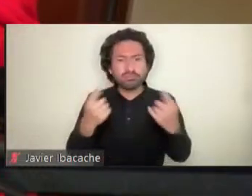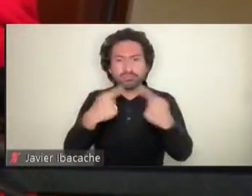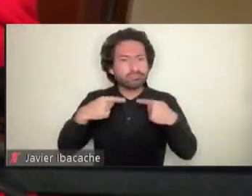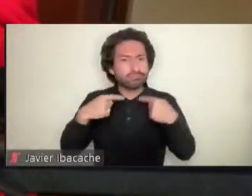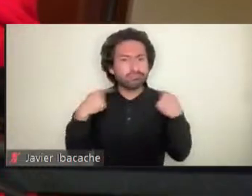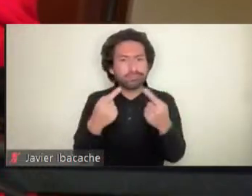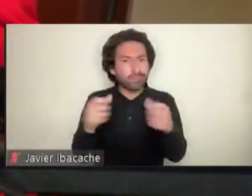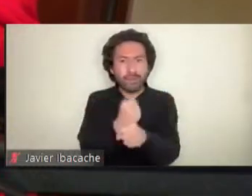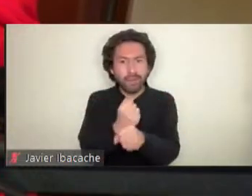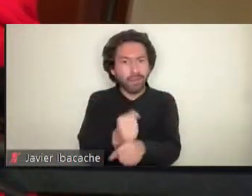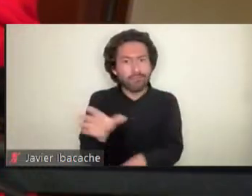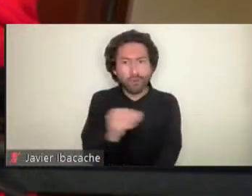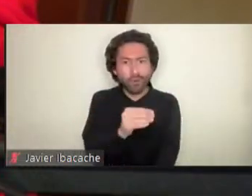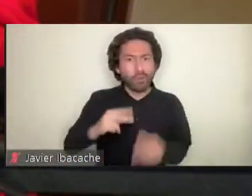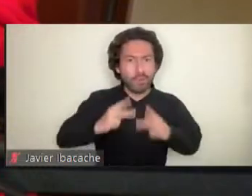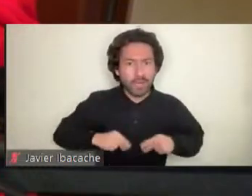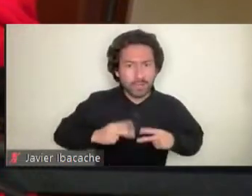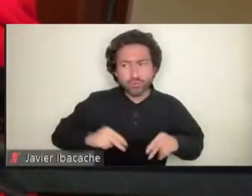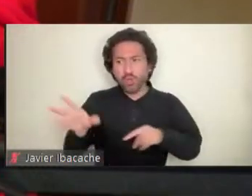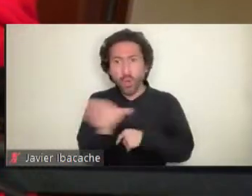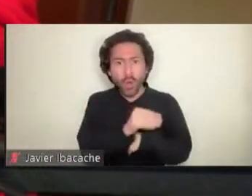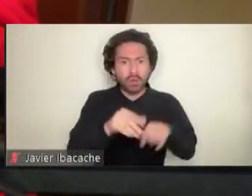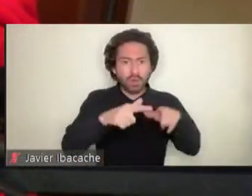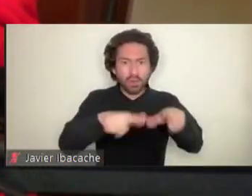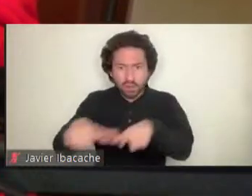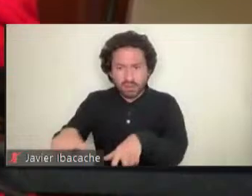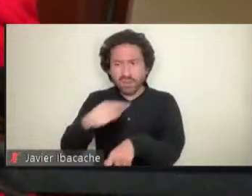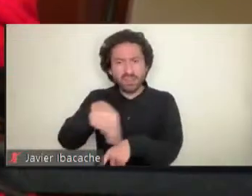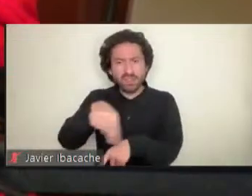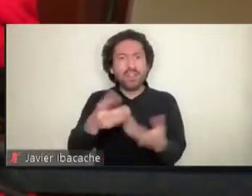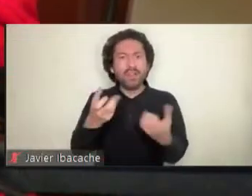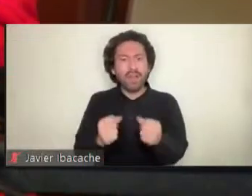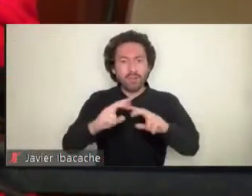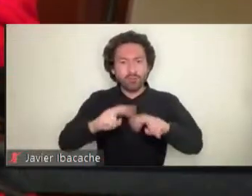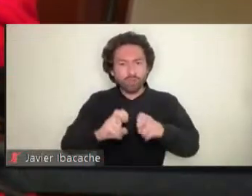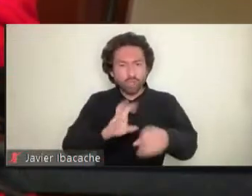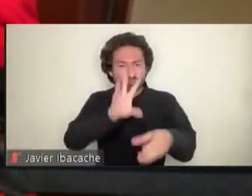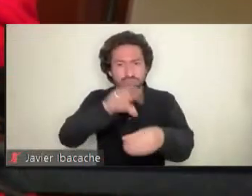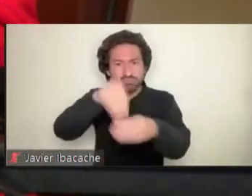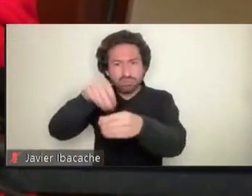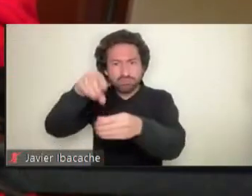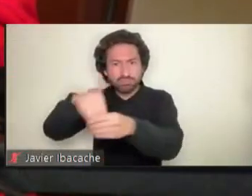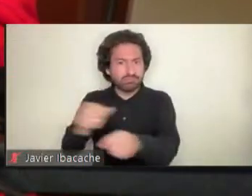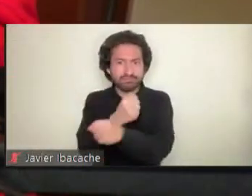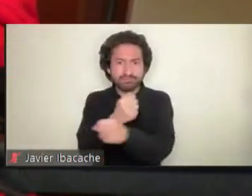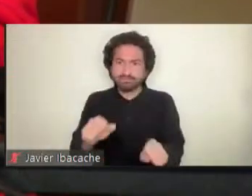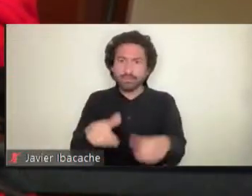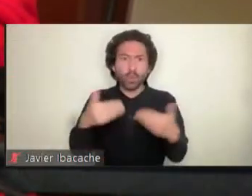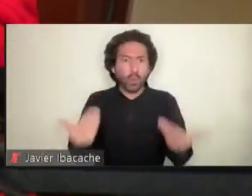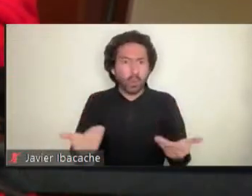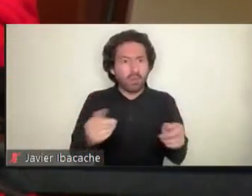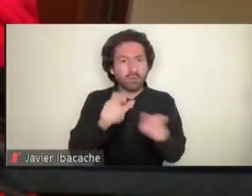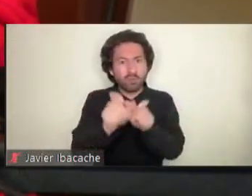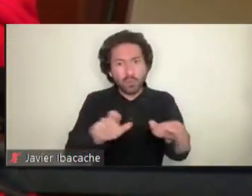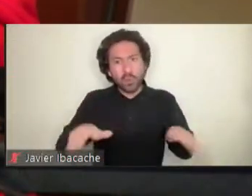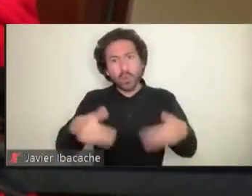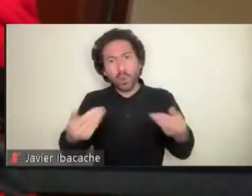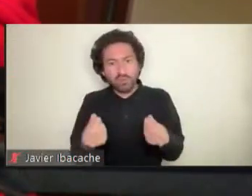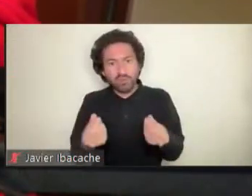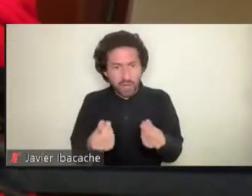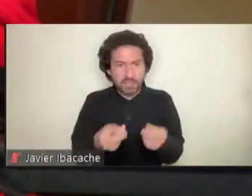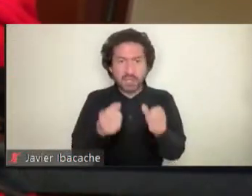ministries, departments, and agencies to have research units, our adequate resources, human and financial, must be placed in those